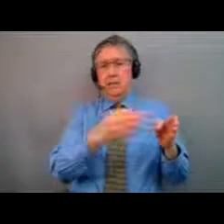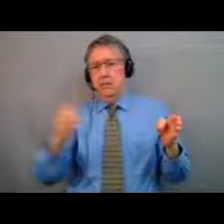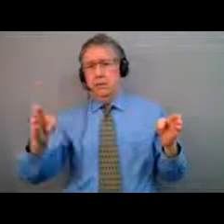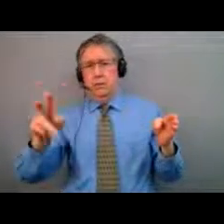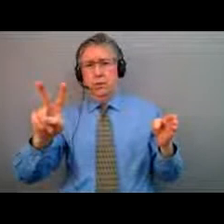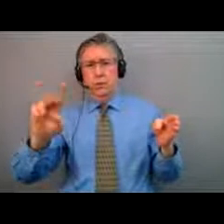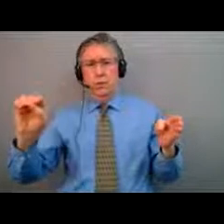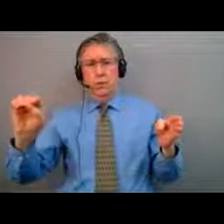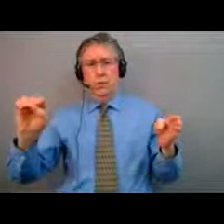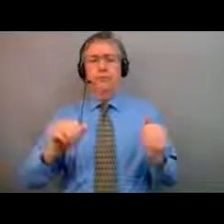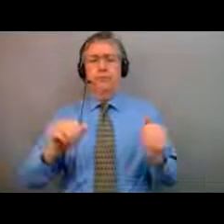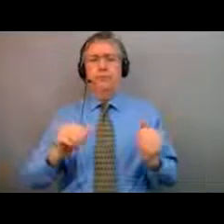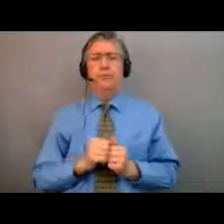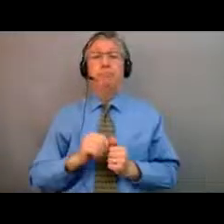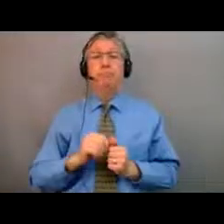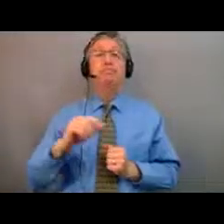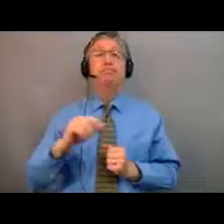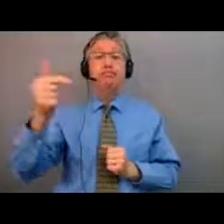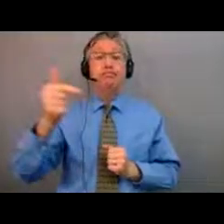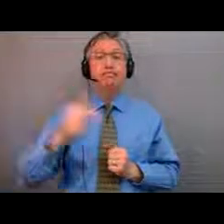please.